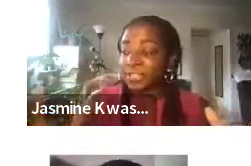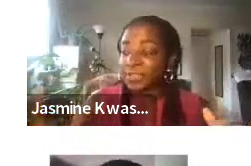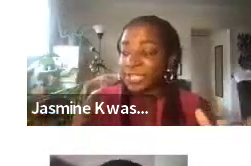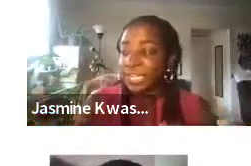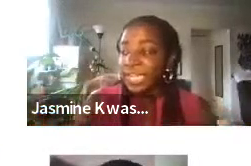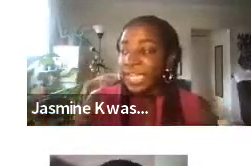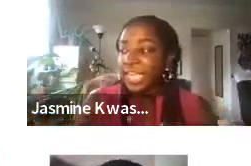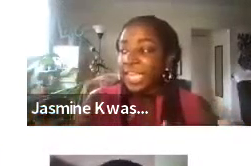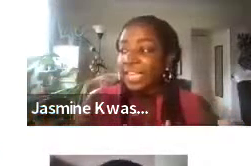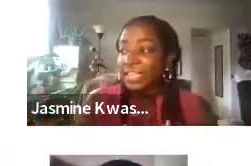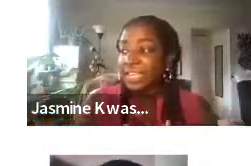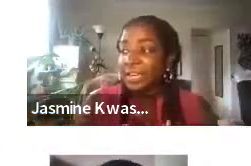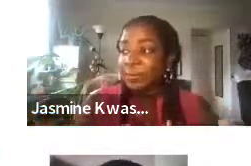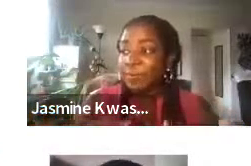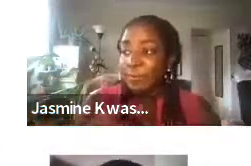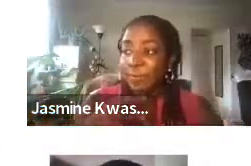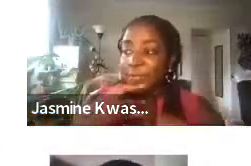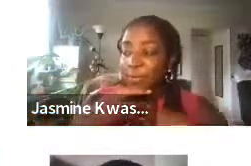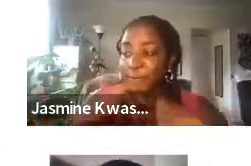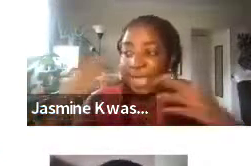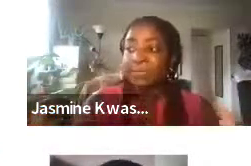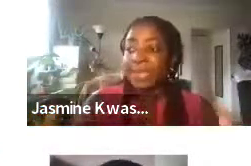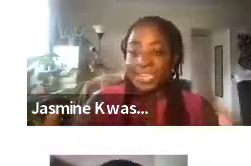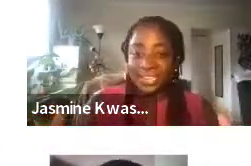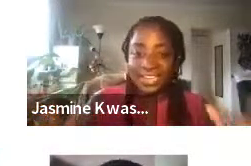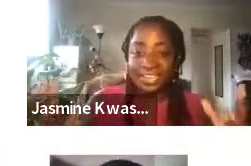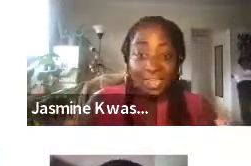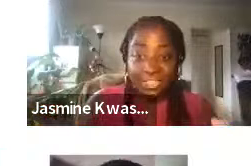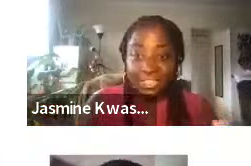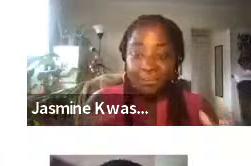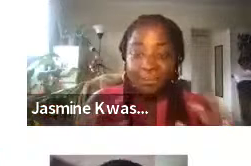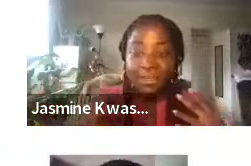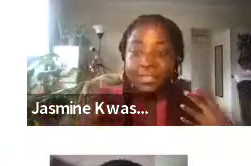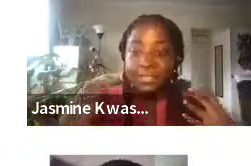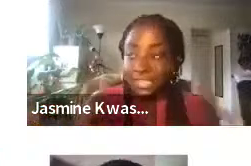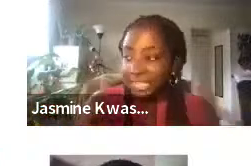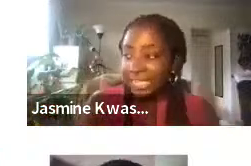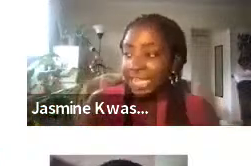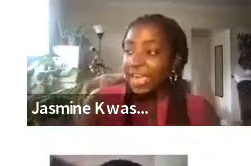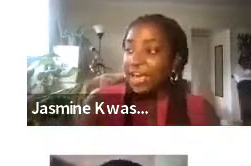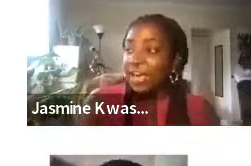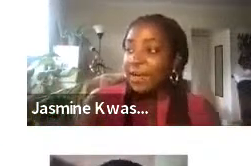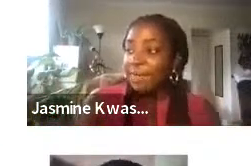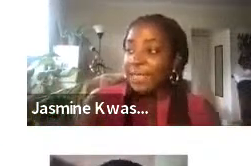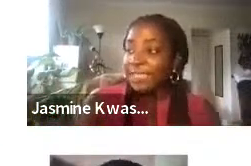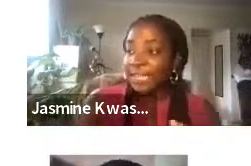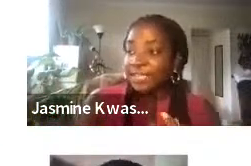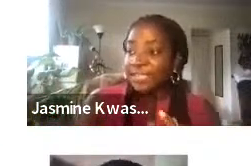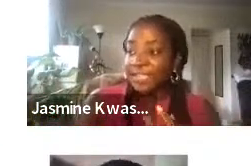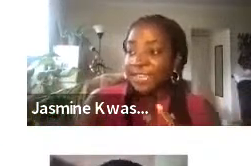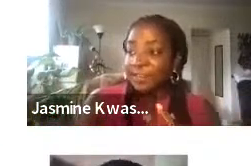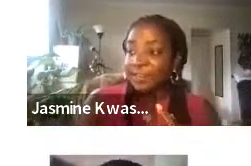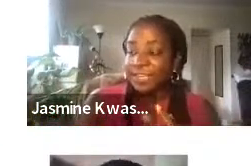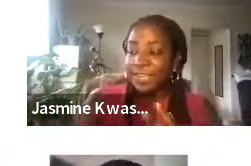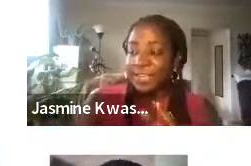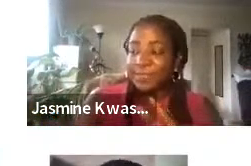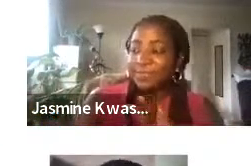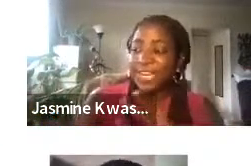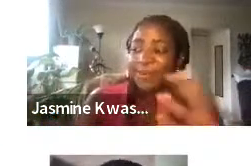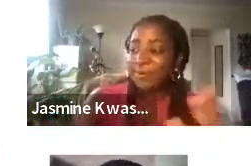EEG exclusion. And we have a patent pending technology that we're even selling that takes this kind